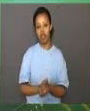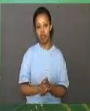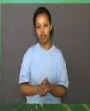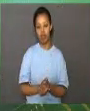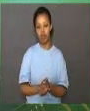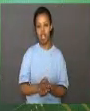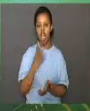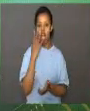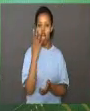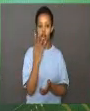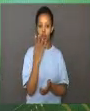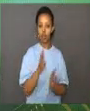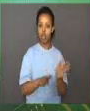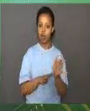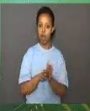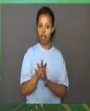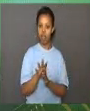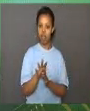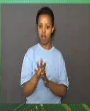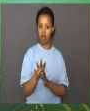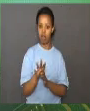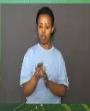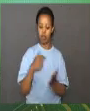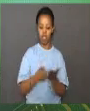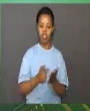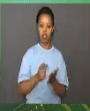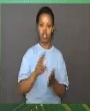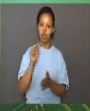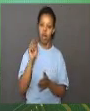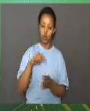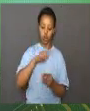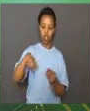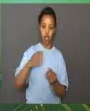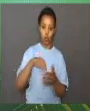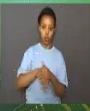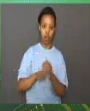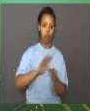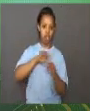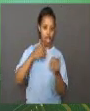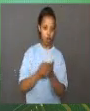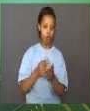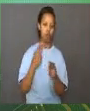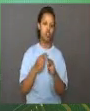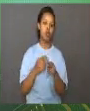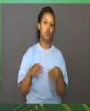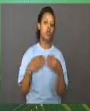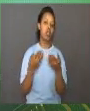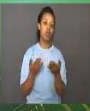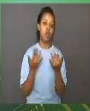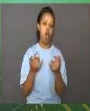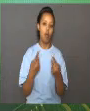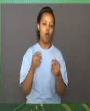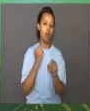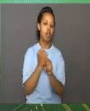name the 4 bacteria involved in the nitrogen cycle? You may begin the